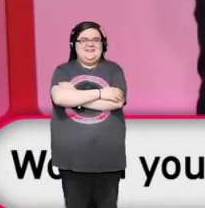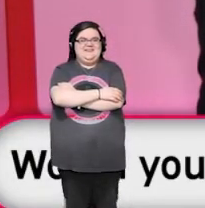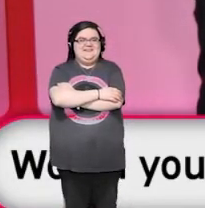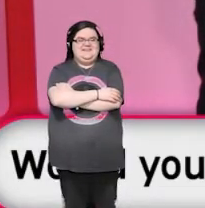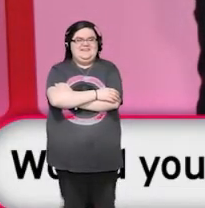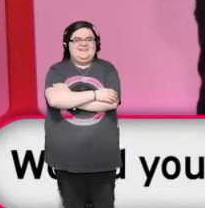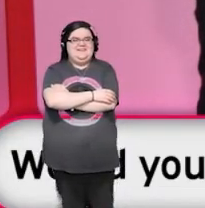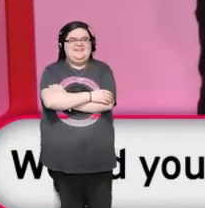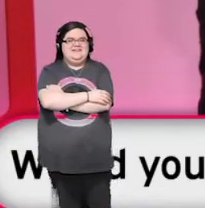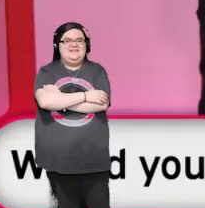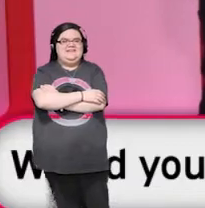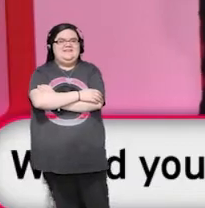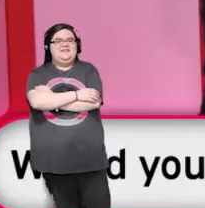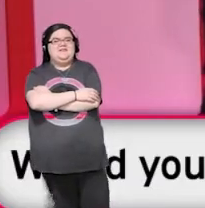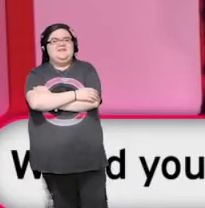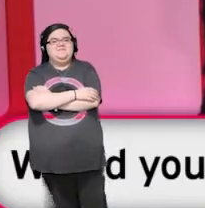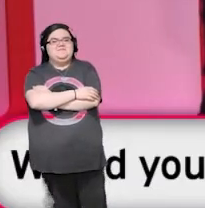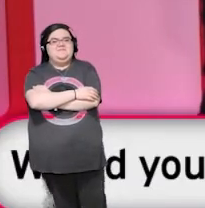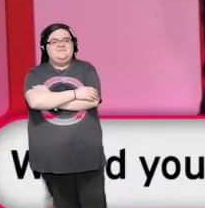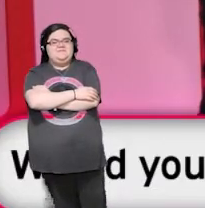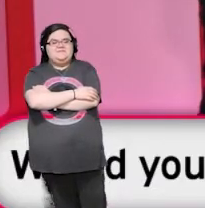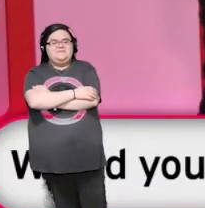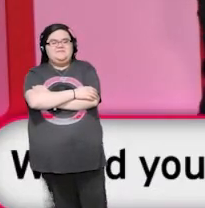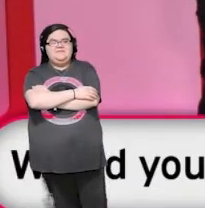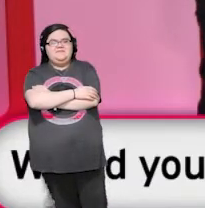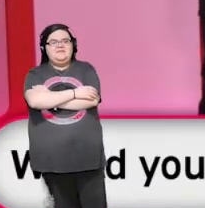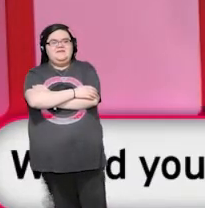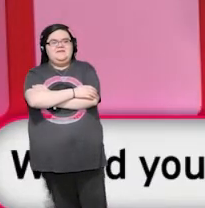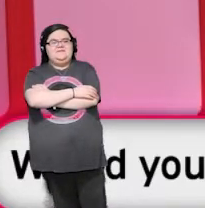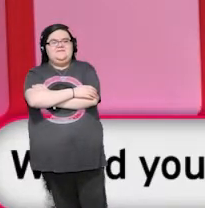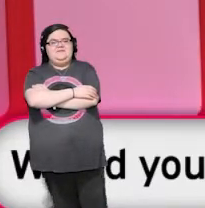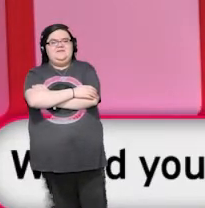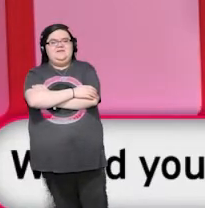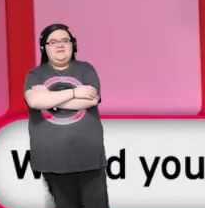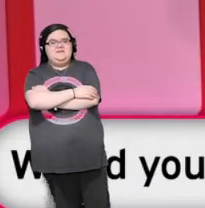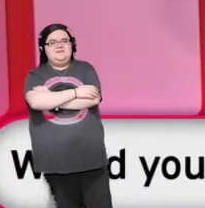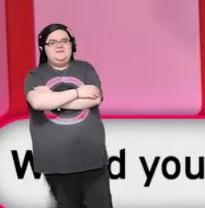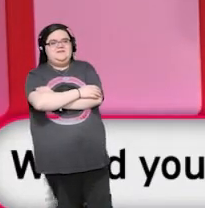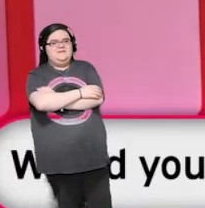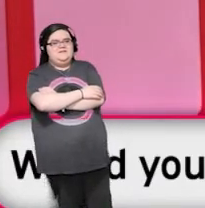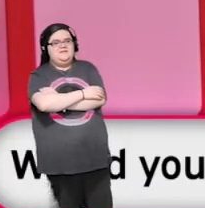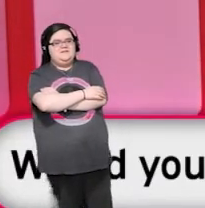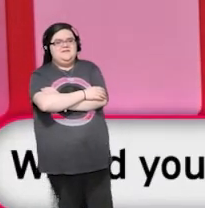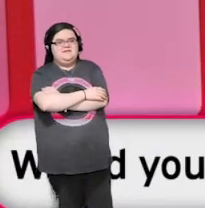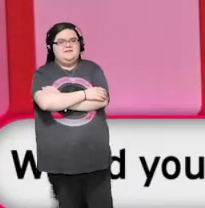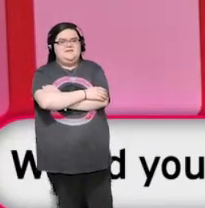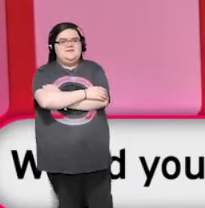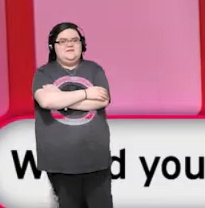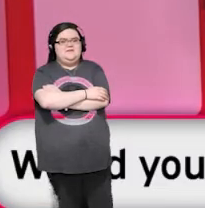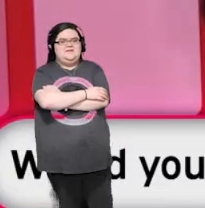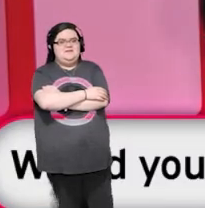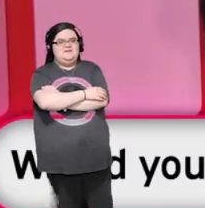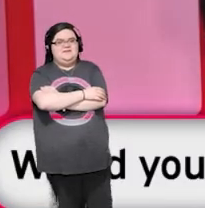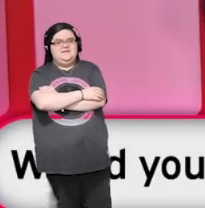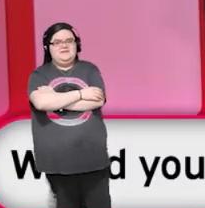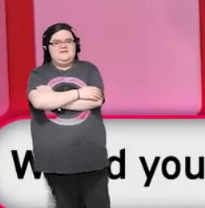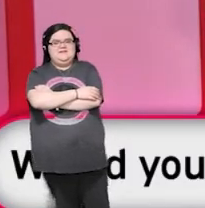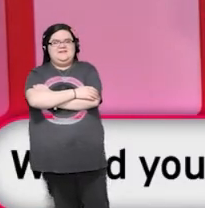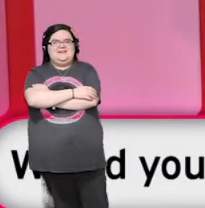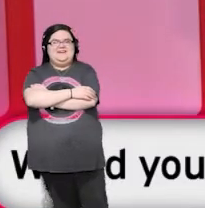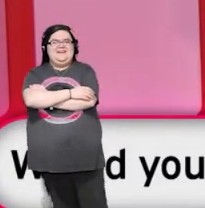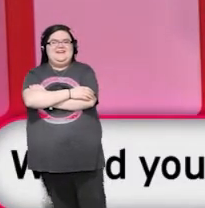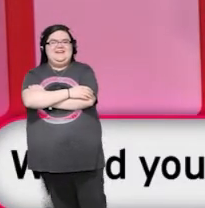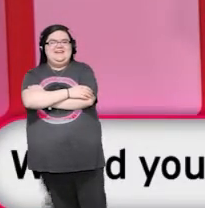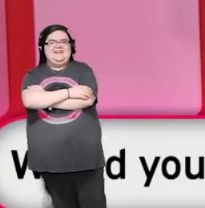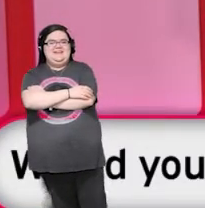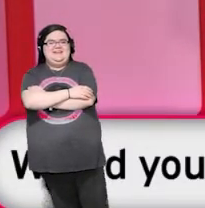an argument for it not being the first 99% because that could be a while. Yeah, so that, yeah, you know so what? You're going last. Yeah, last on. All right, and I'm going on to the next